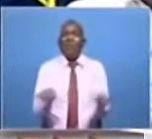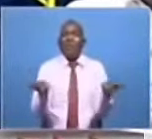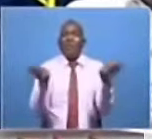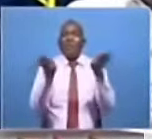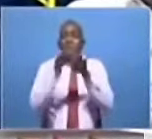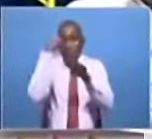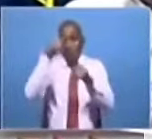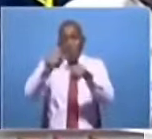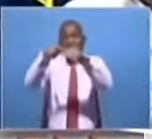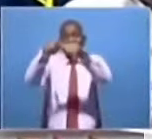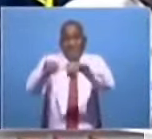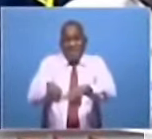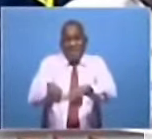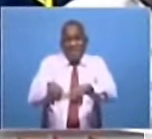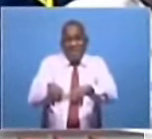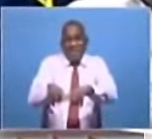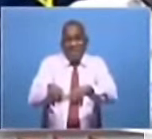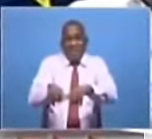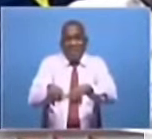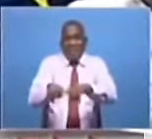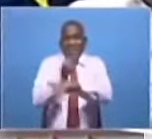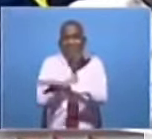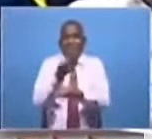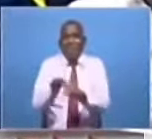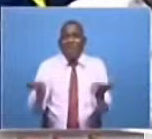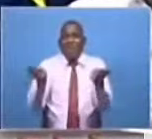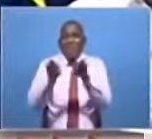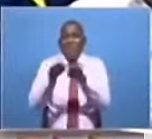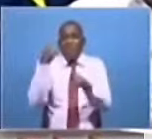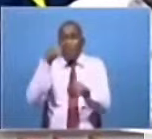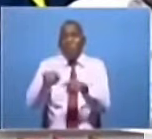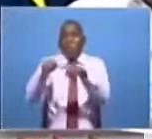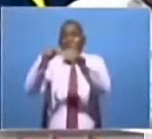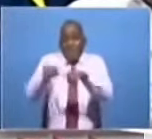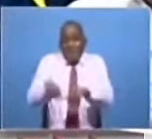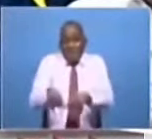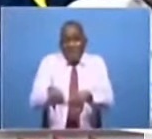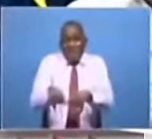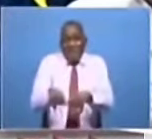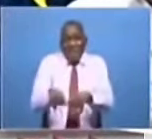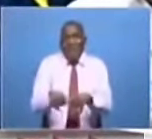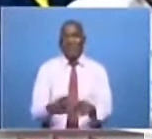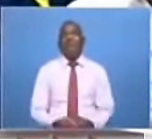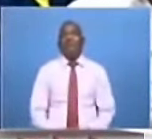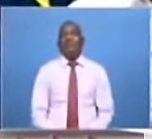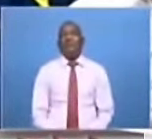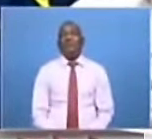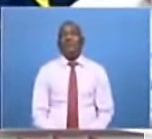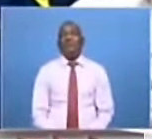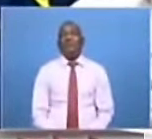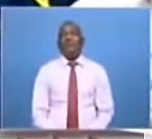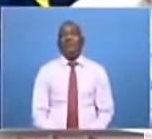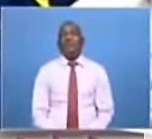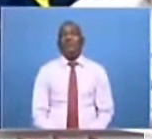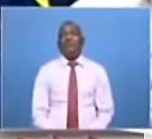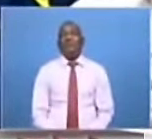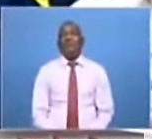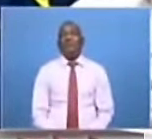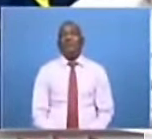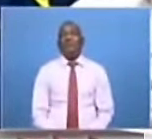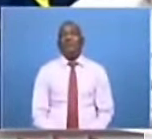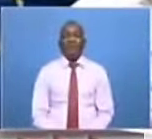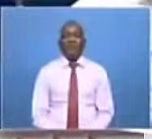the reliance. It has no significance for the reliance that we placed on it in the conduct of our case.